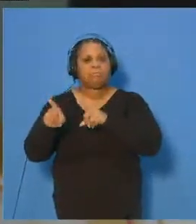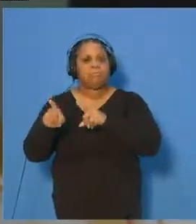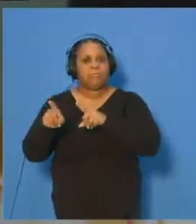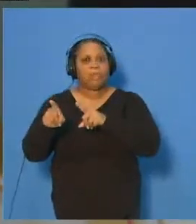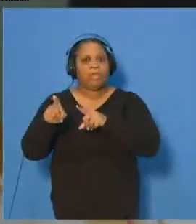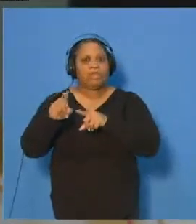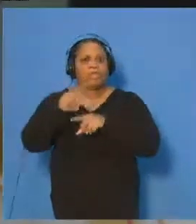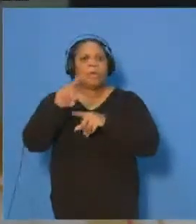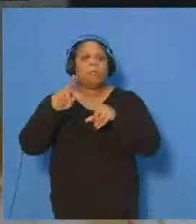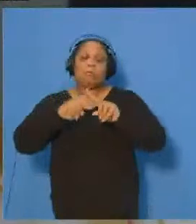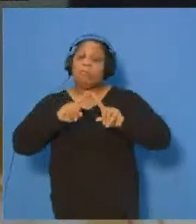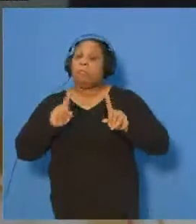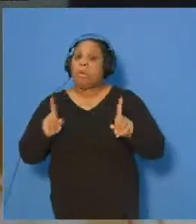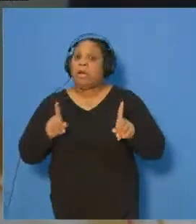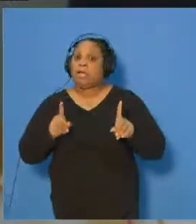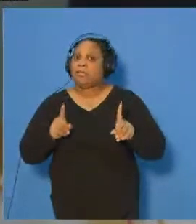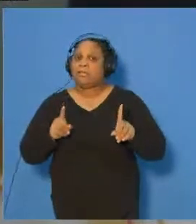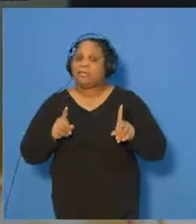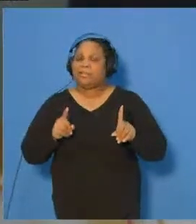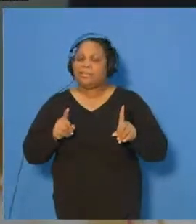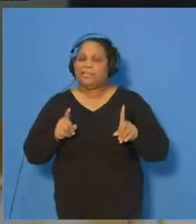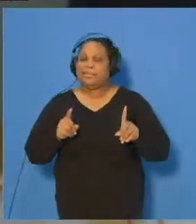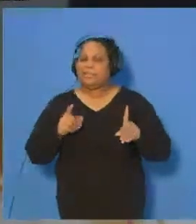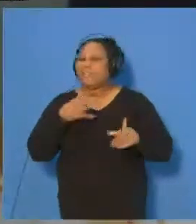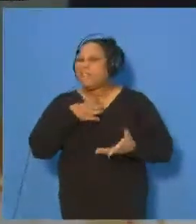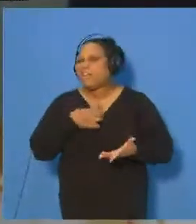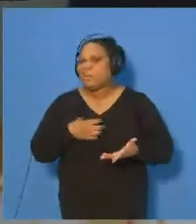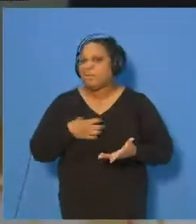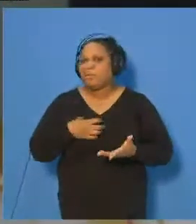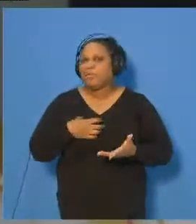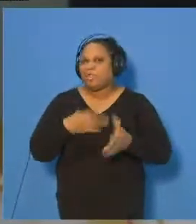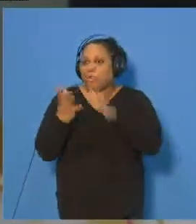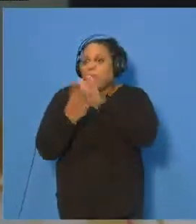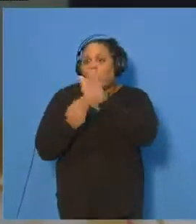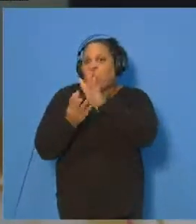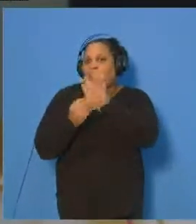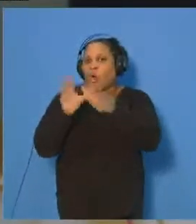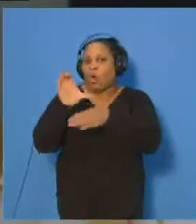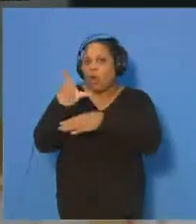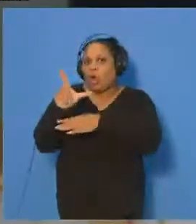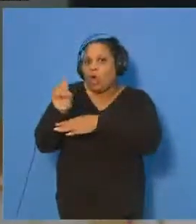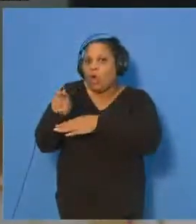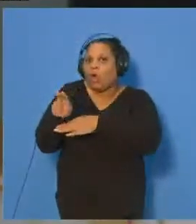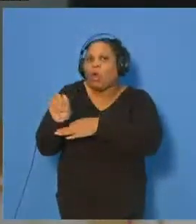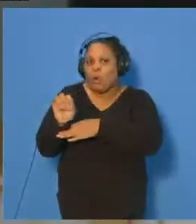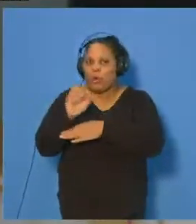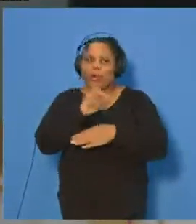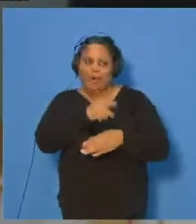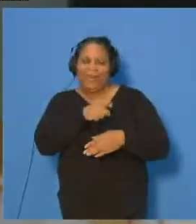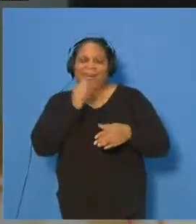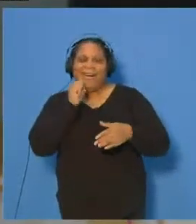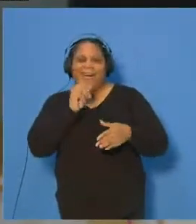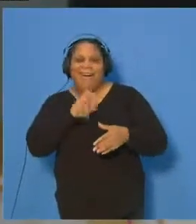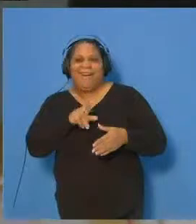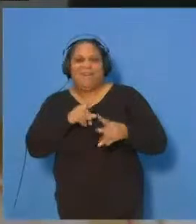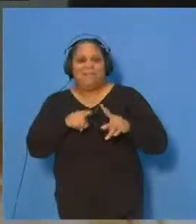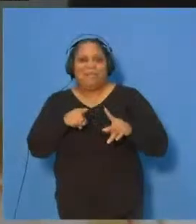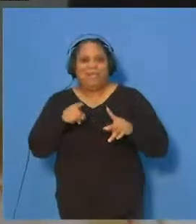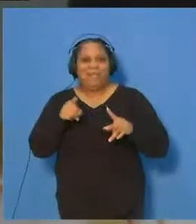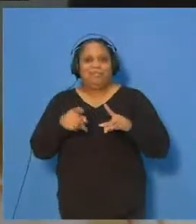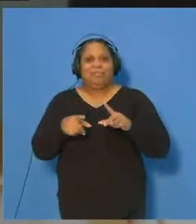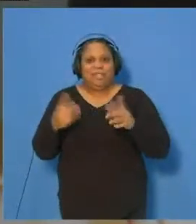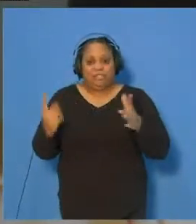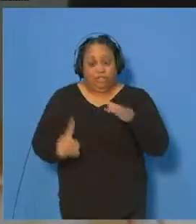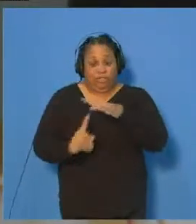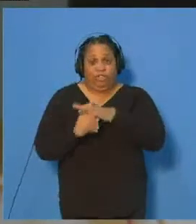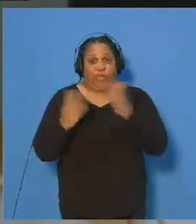answers to those questions, but she can't. I wish we could clone her because she's obviously very, very valuable, but for her to sit at a press conference, as